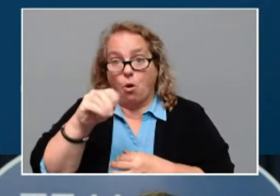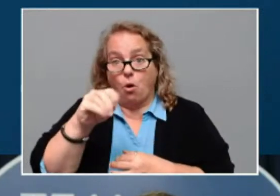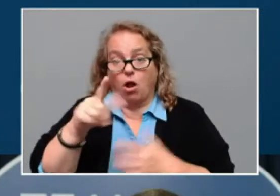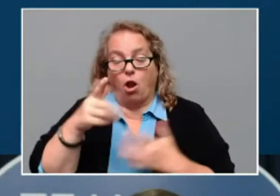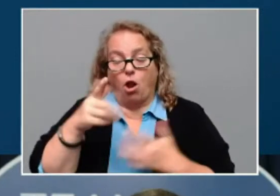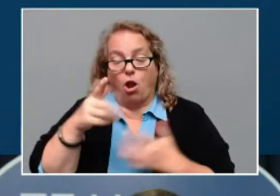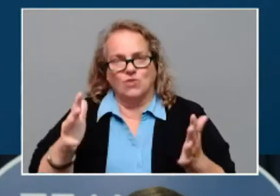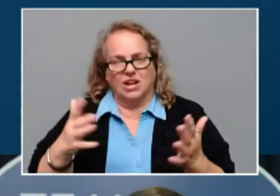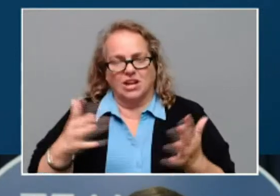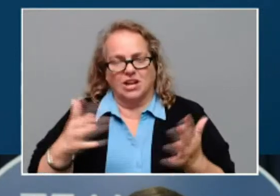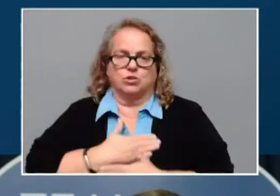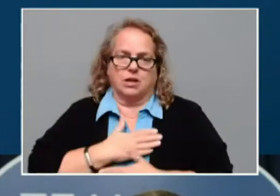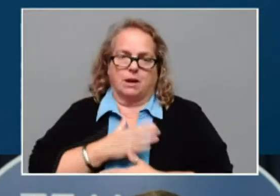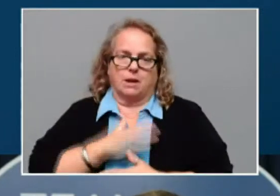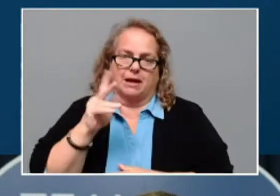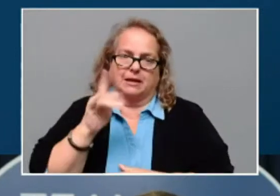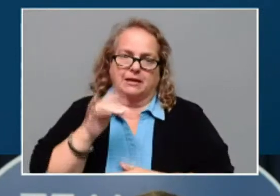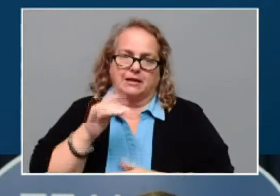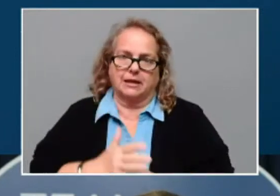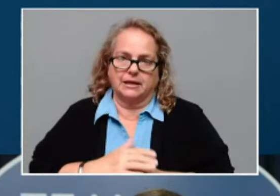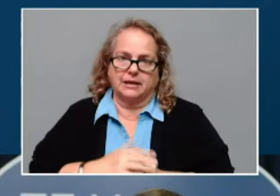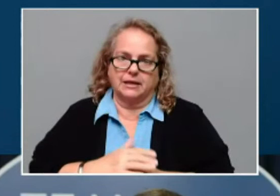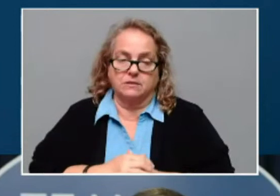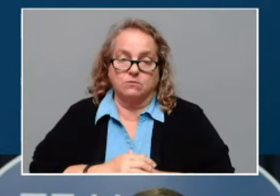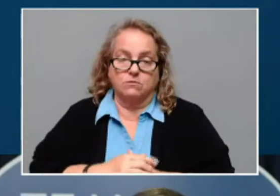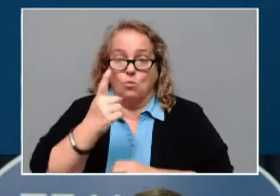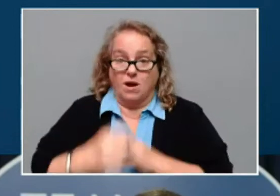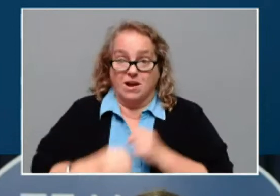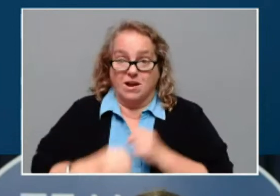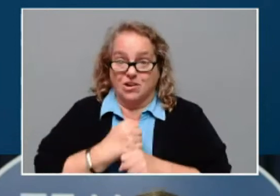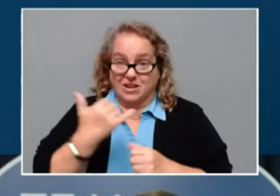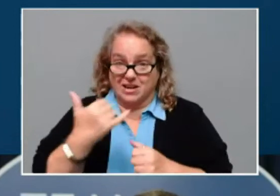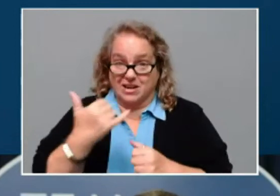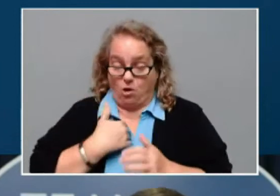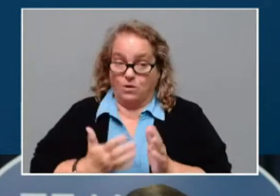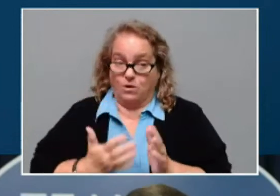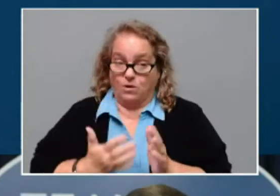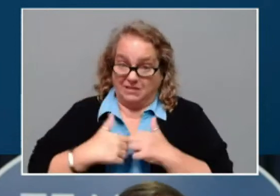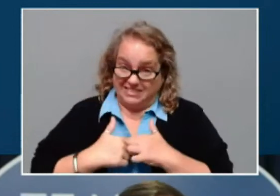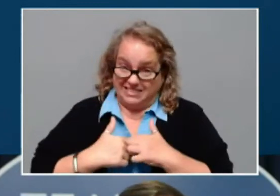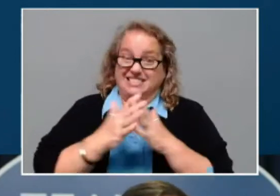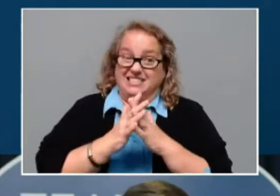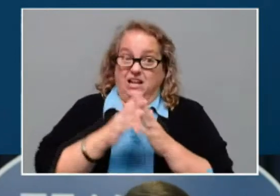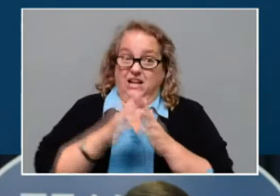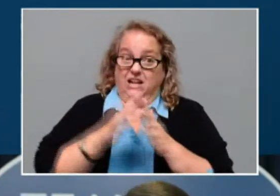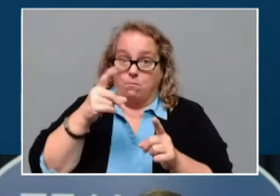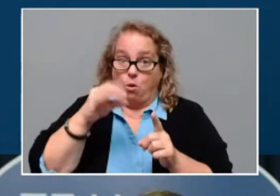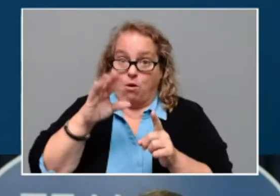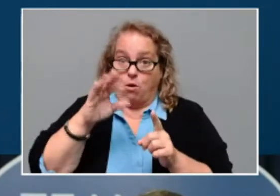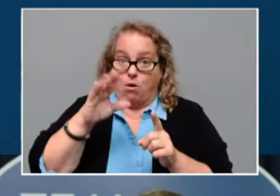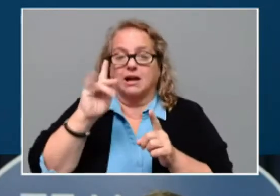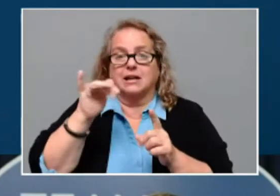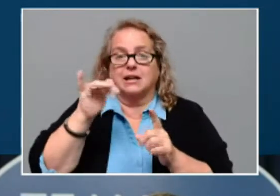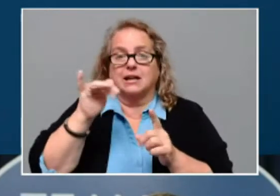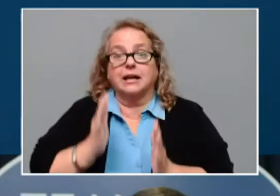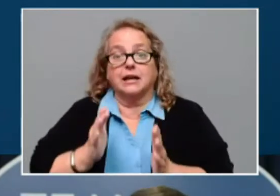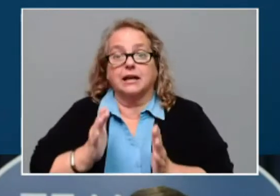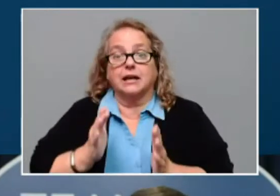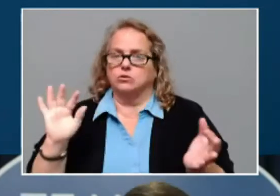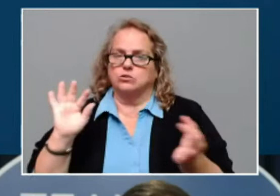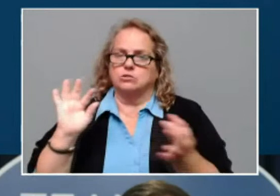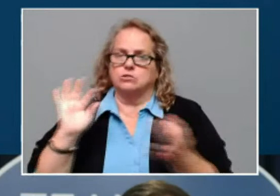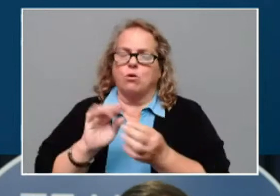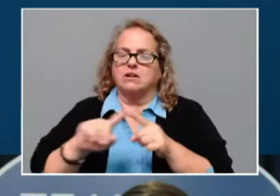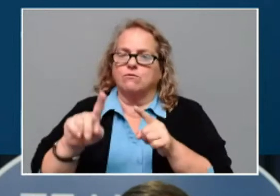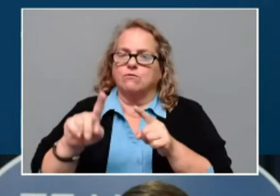now, following the relaunch of the portal, we have helped Kentuckians access more local support by connecting them to information about where to apply